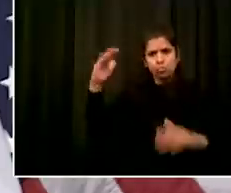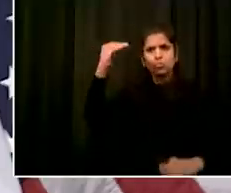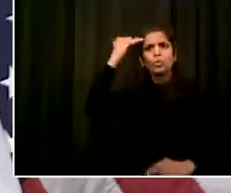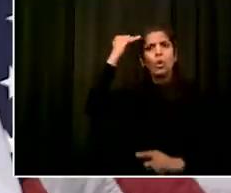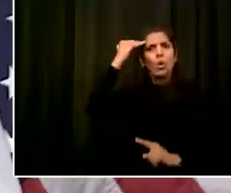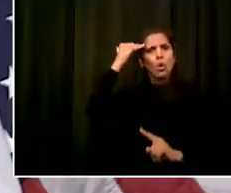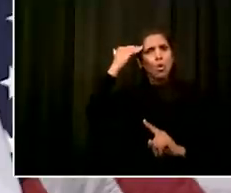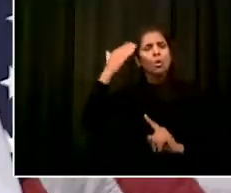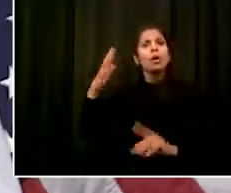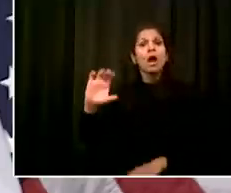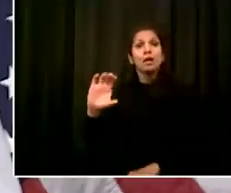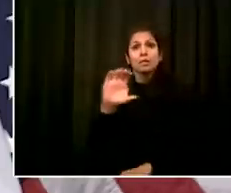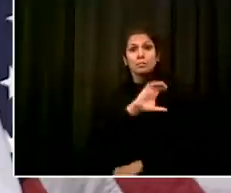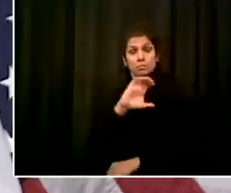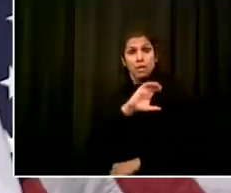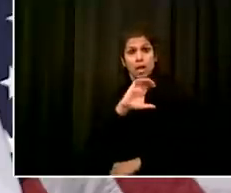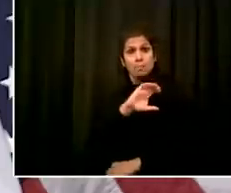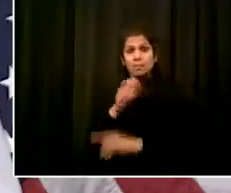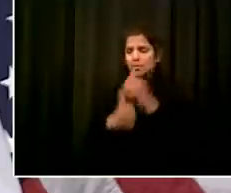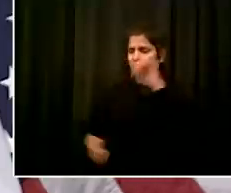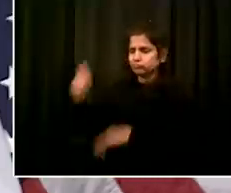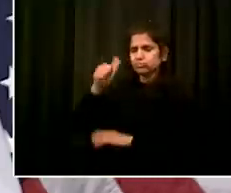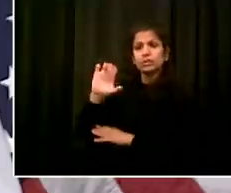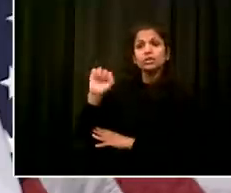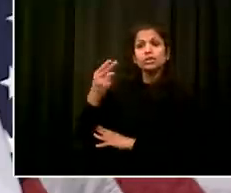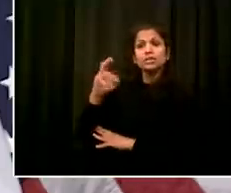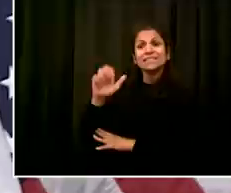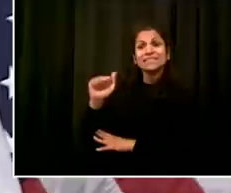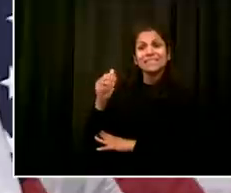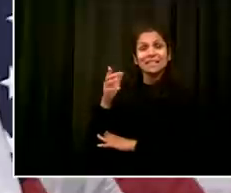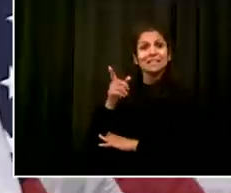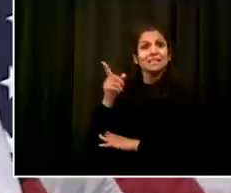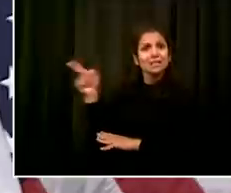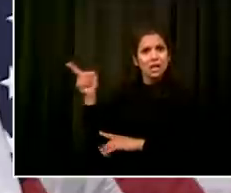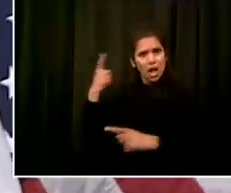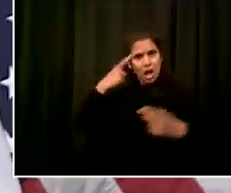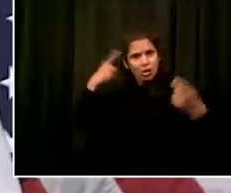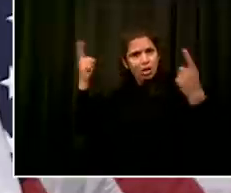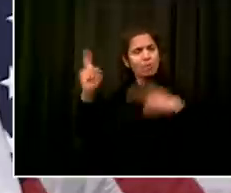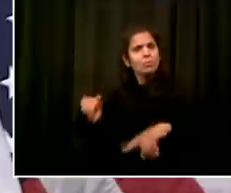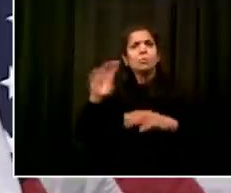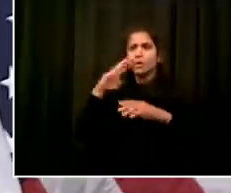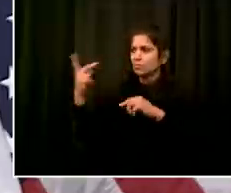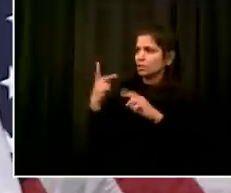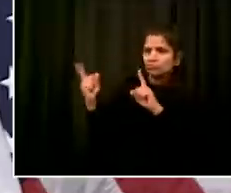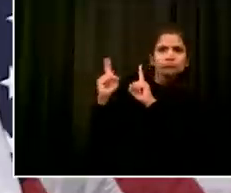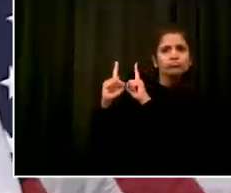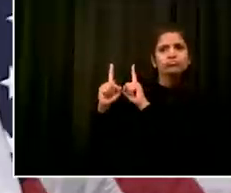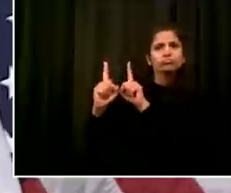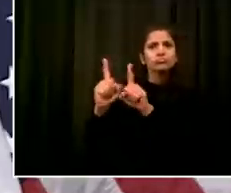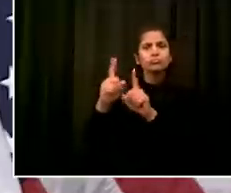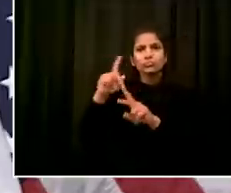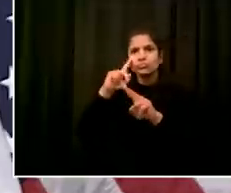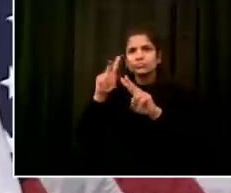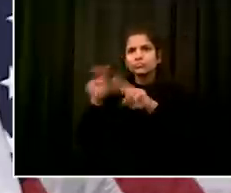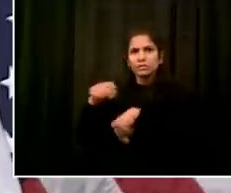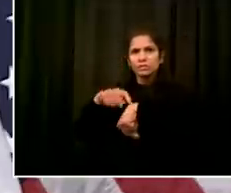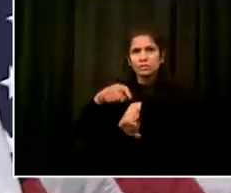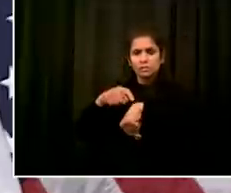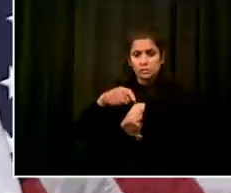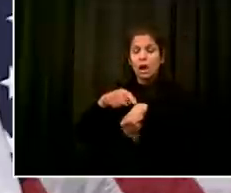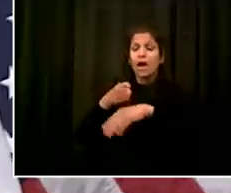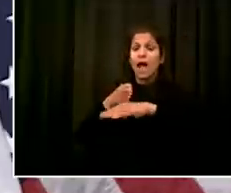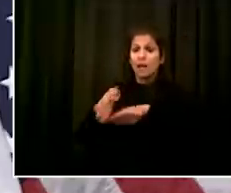to say there's a curfew. People really should just plain be home. But there was